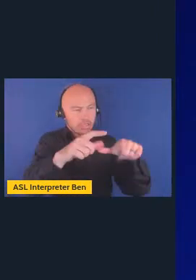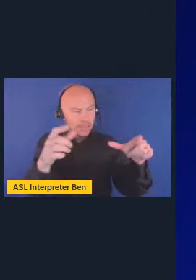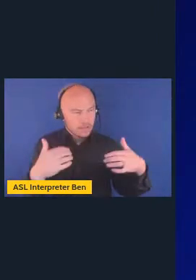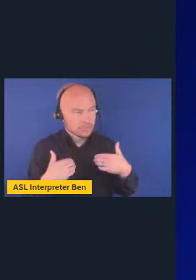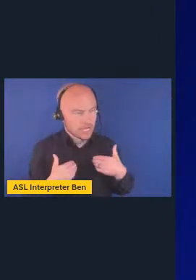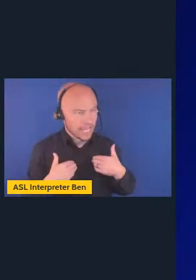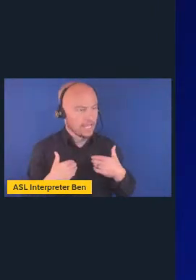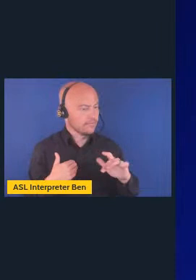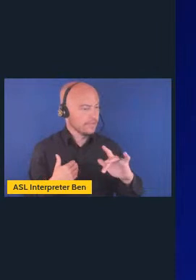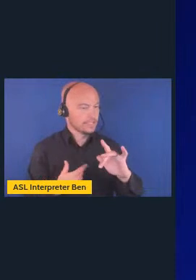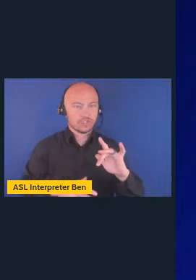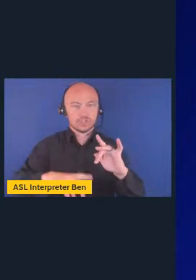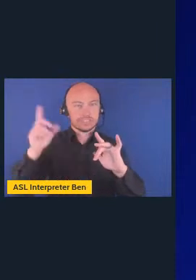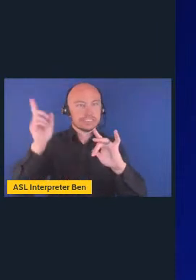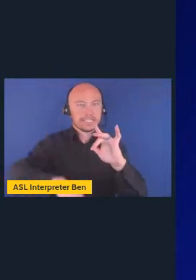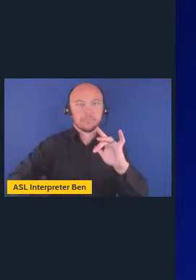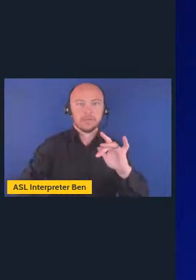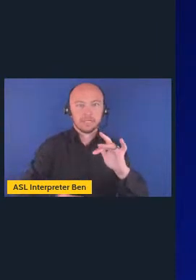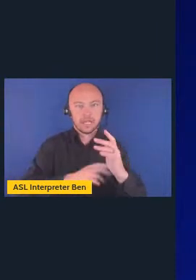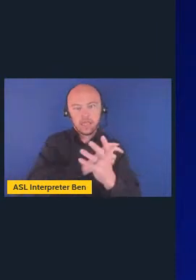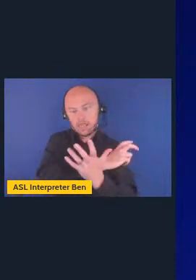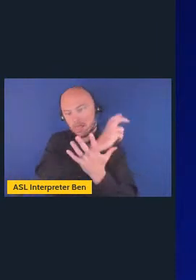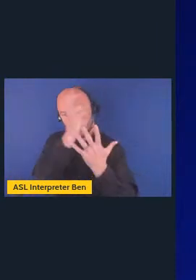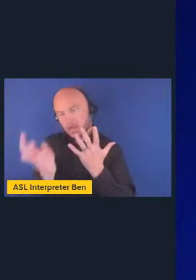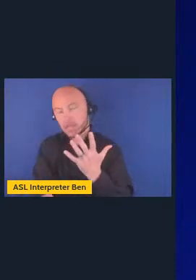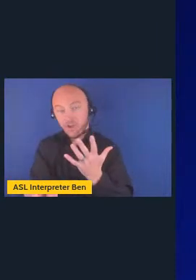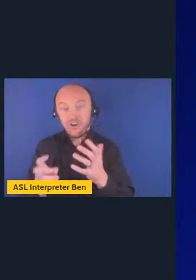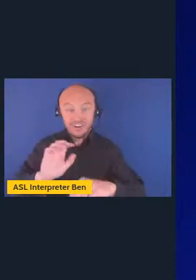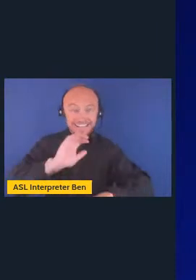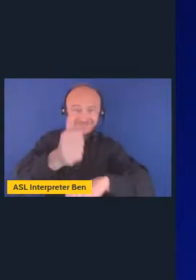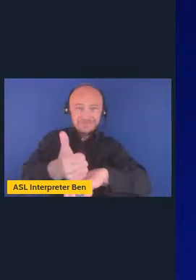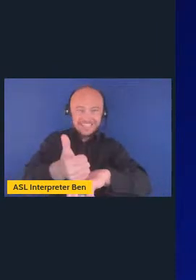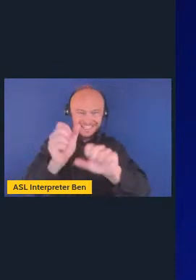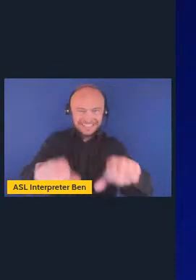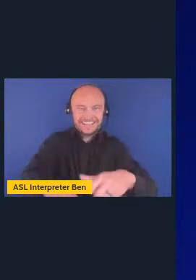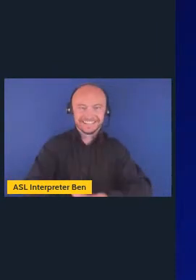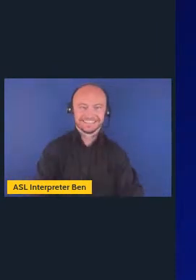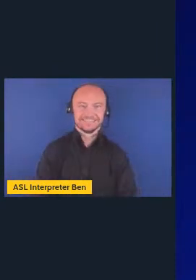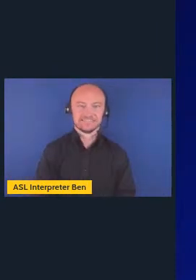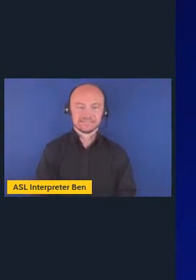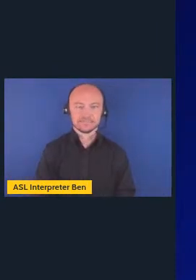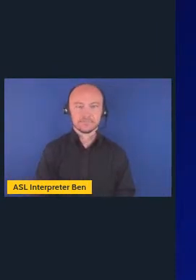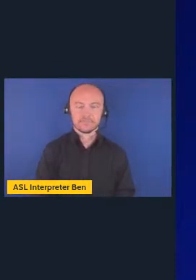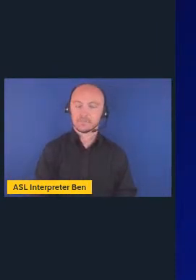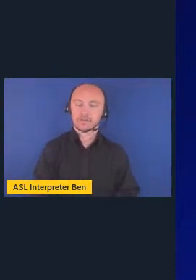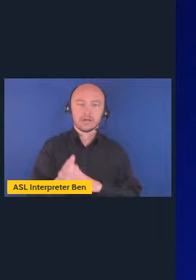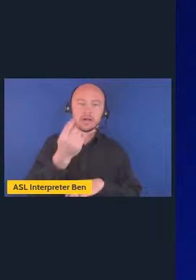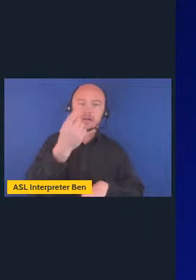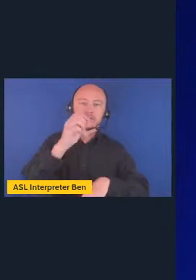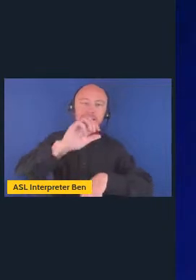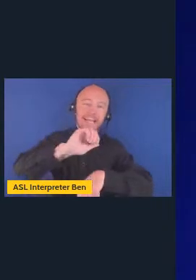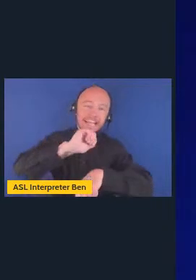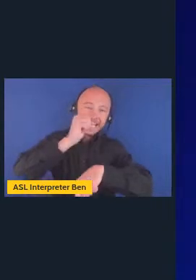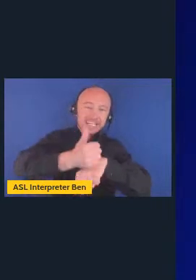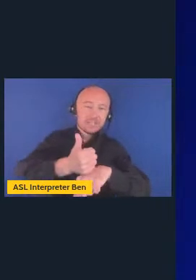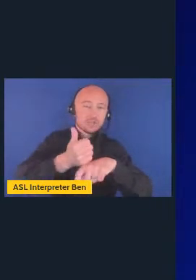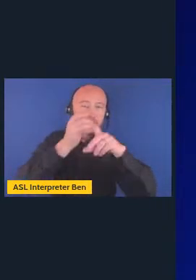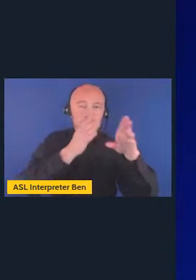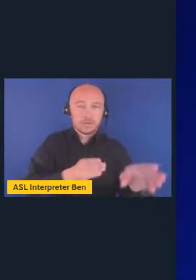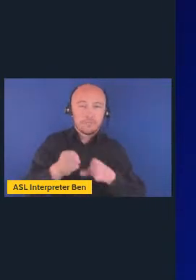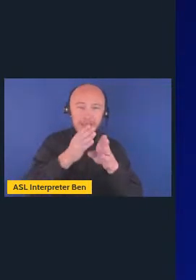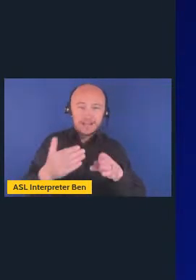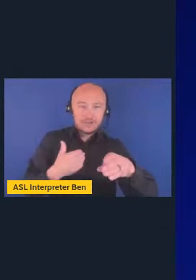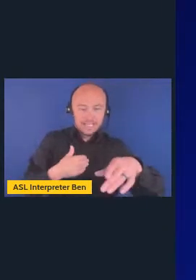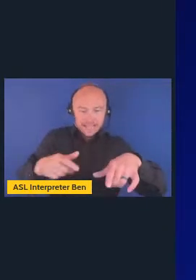the pattern and dive straight into the implementation detail. Integration patterns give you a language